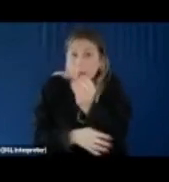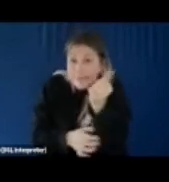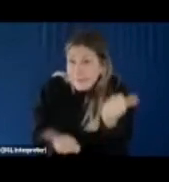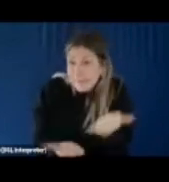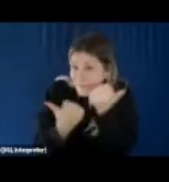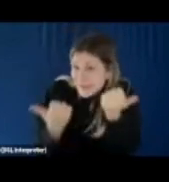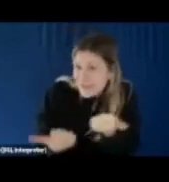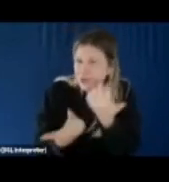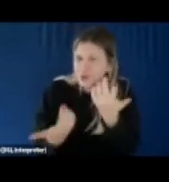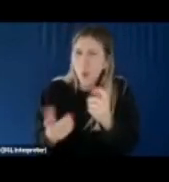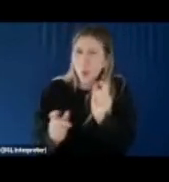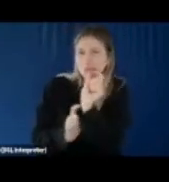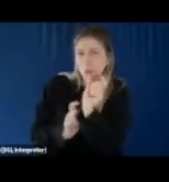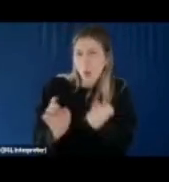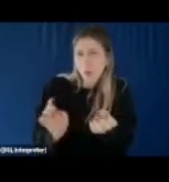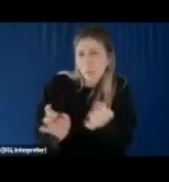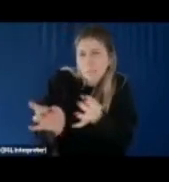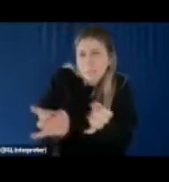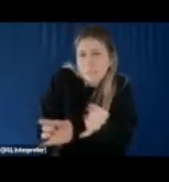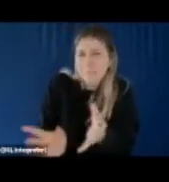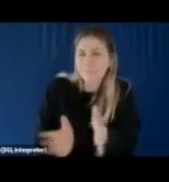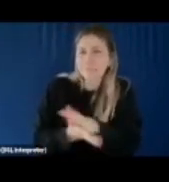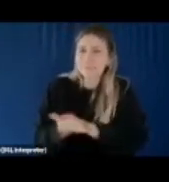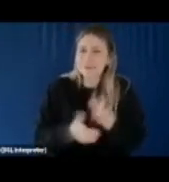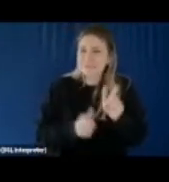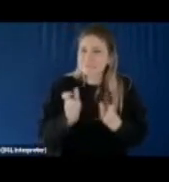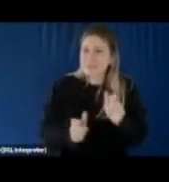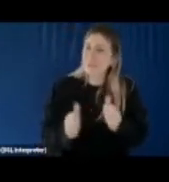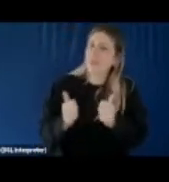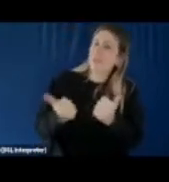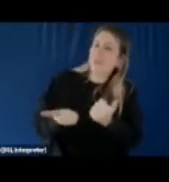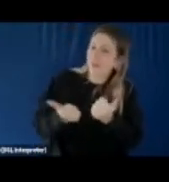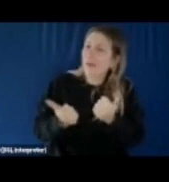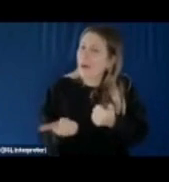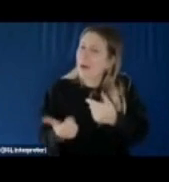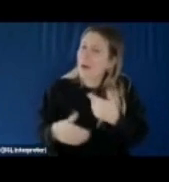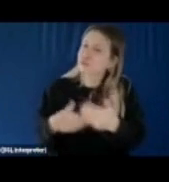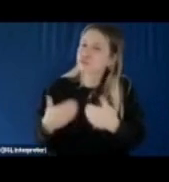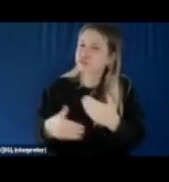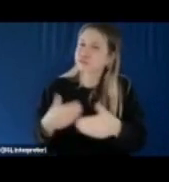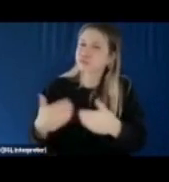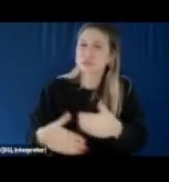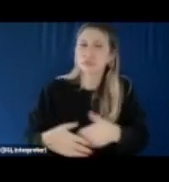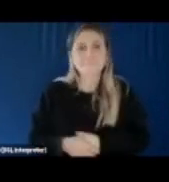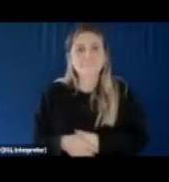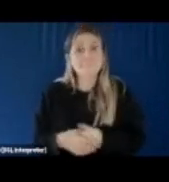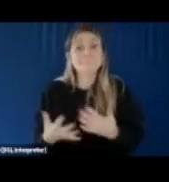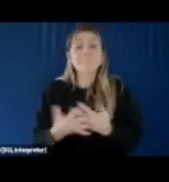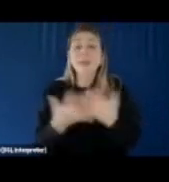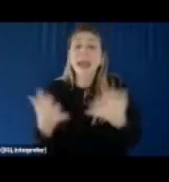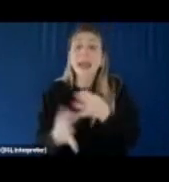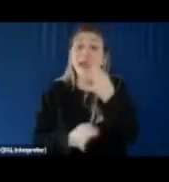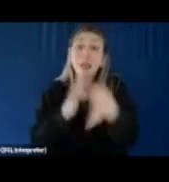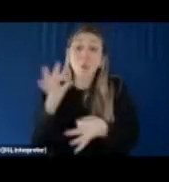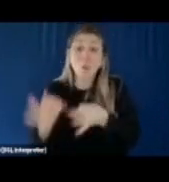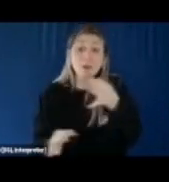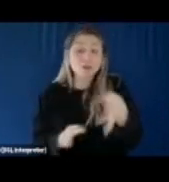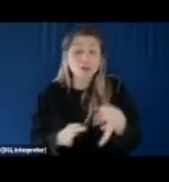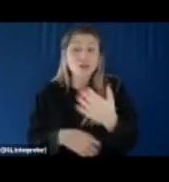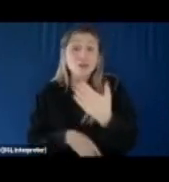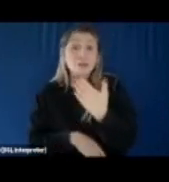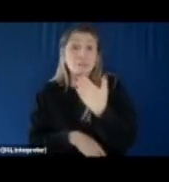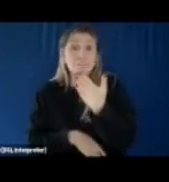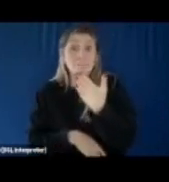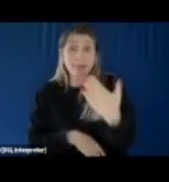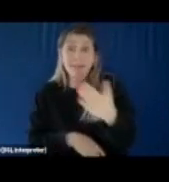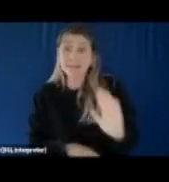Sure, thank you. If you have questions for Jack, please put them in the chat or raise your hand, and I will call on you. Jack, would you